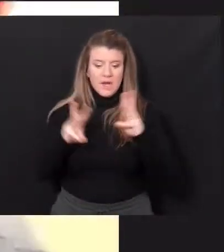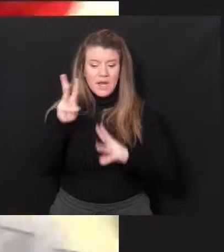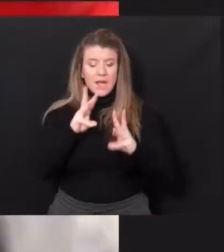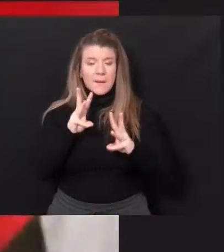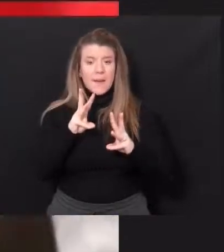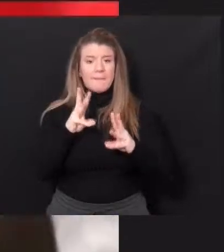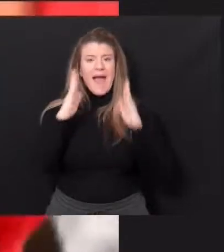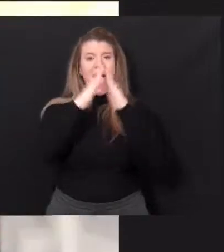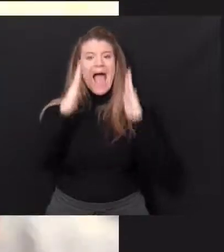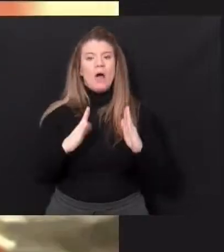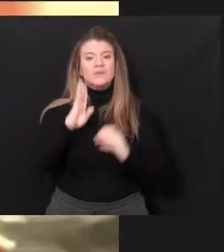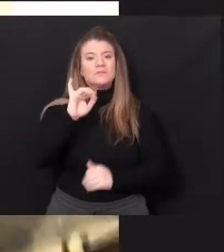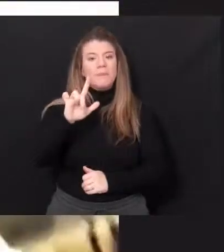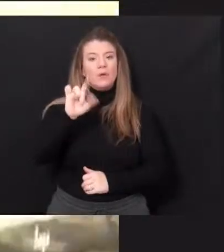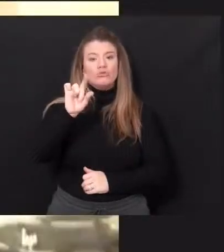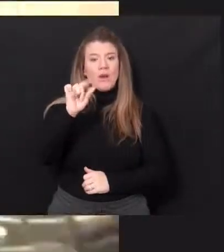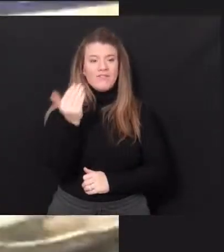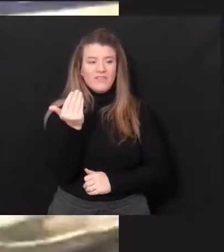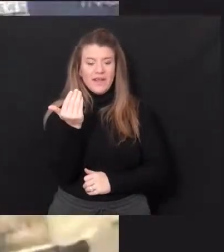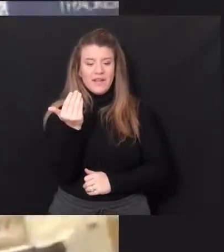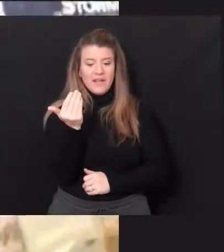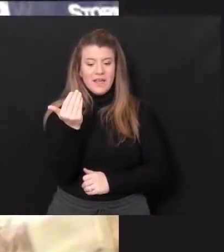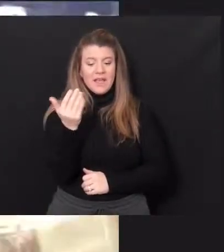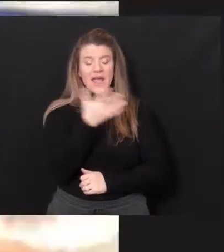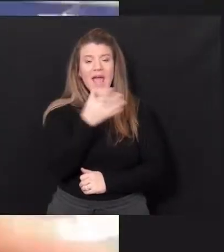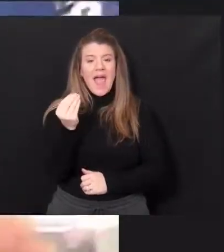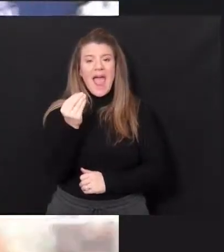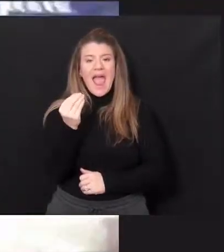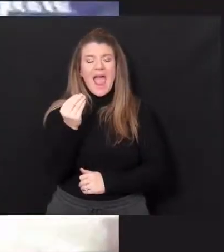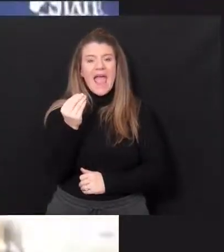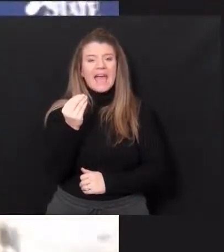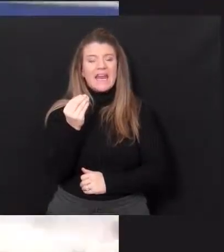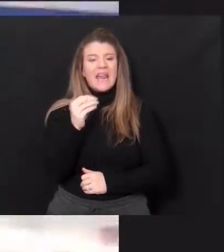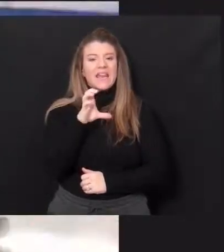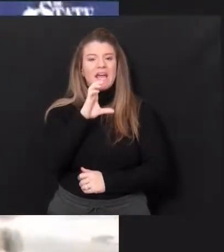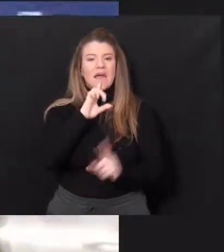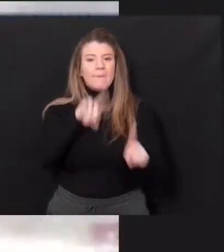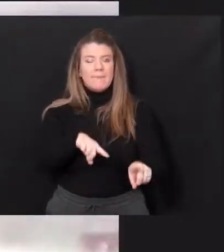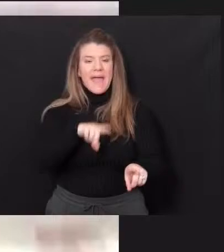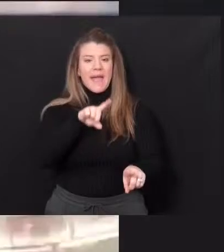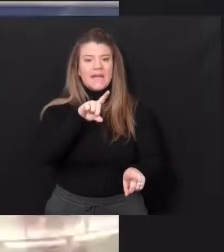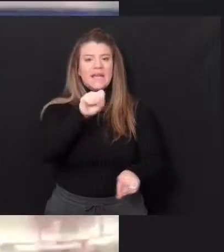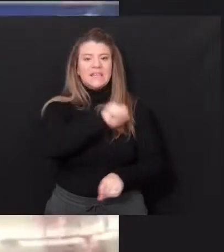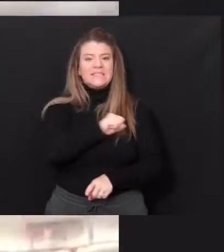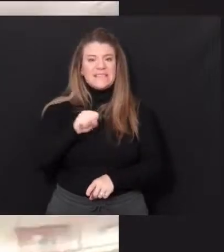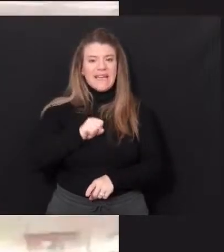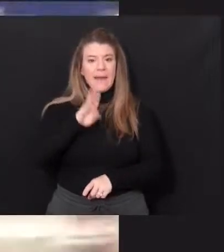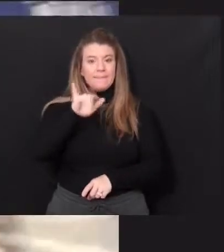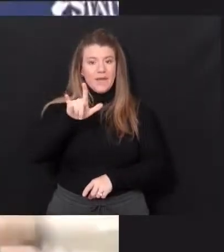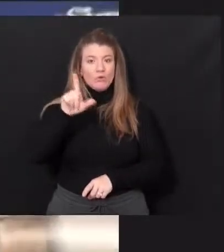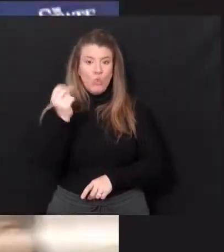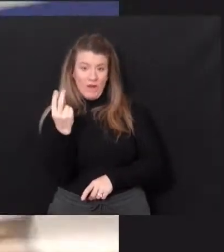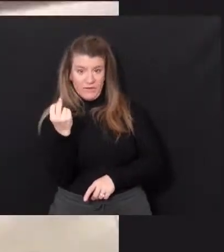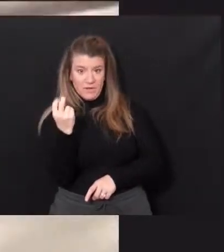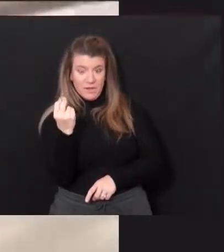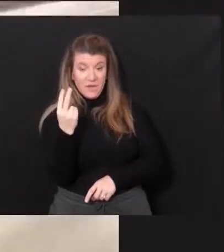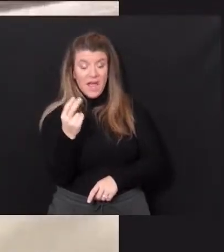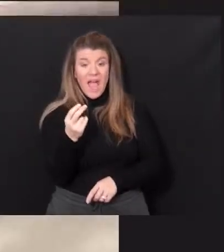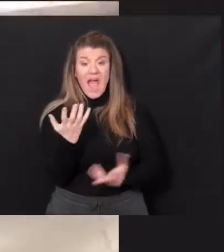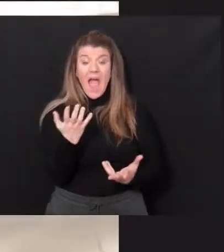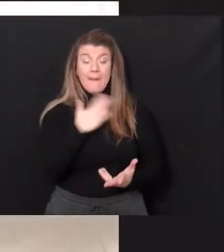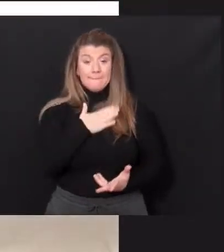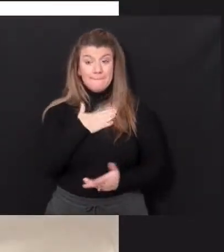House Bill 2015, and the companion bill is Senate Bill 12. And essentially what